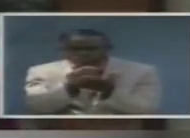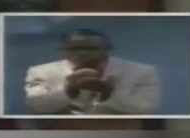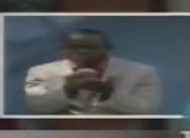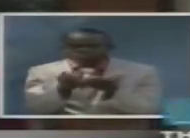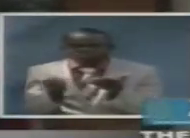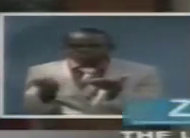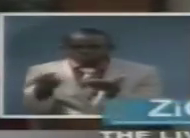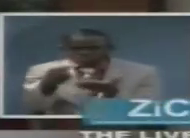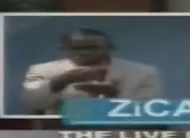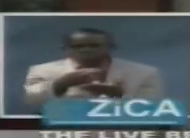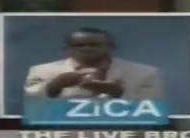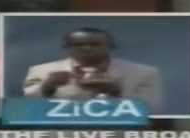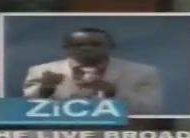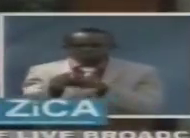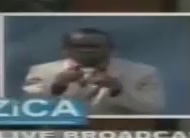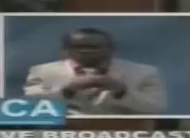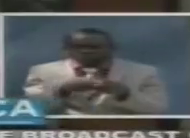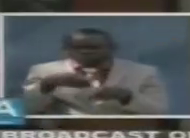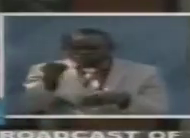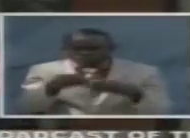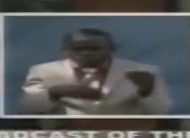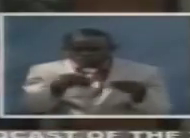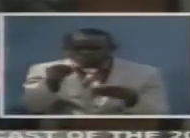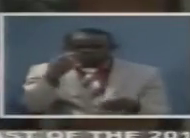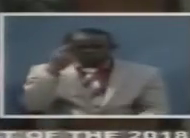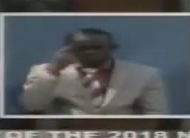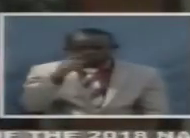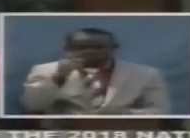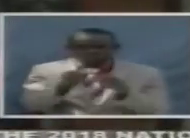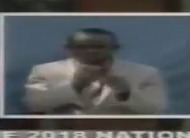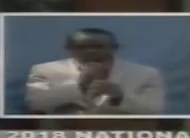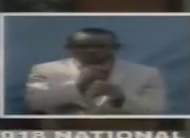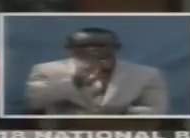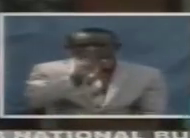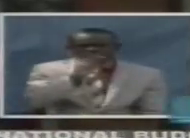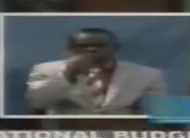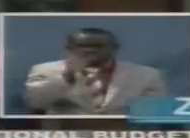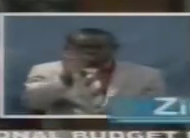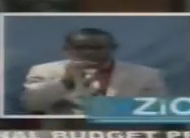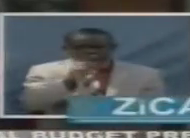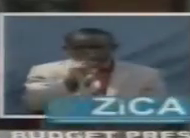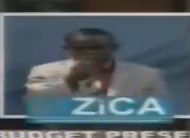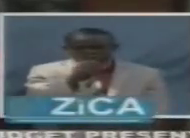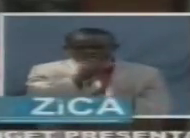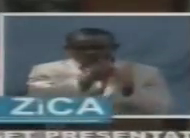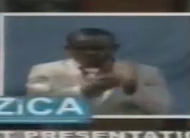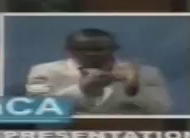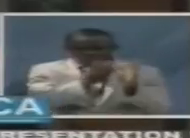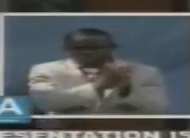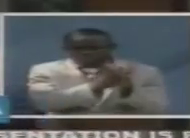expenditure for the year 1st January 2018 to